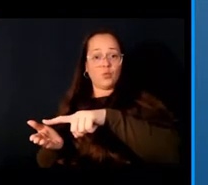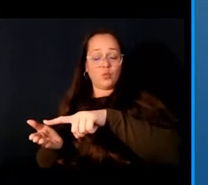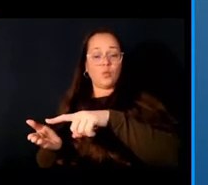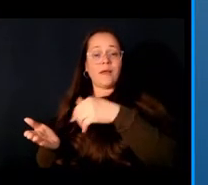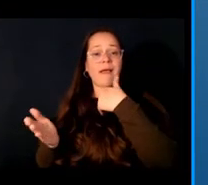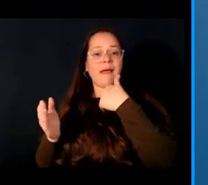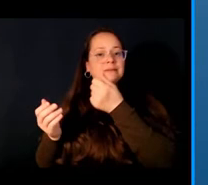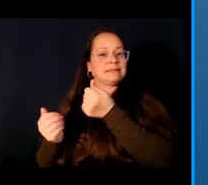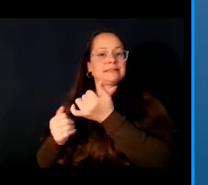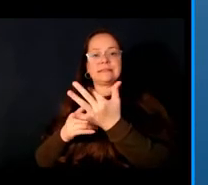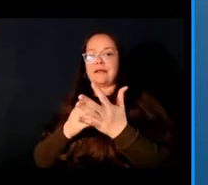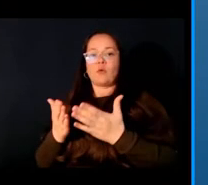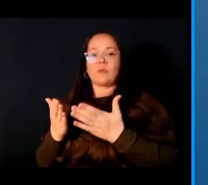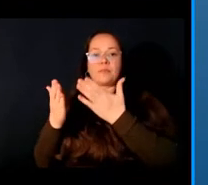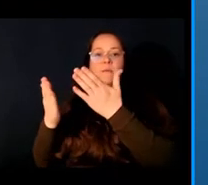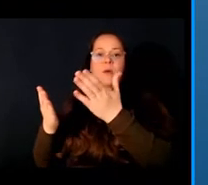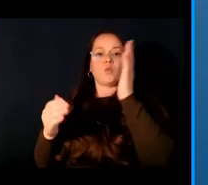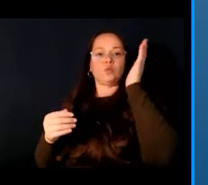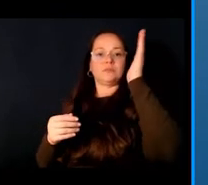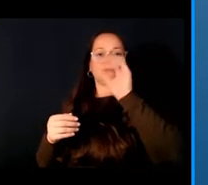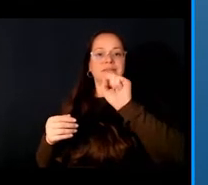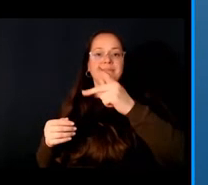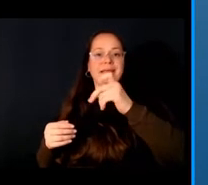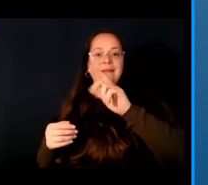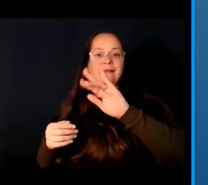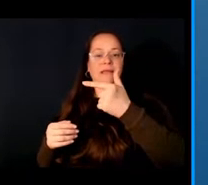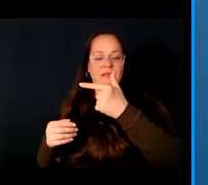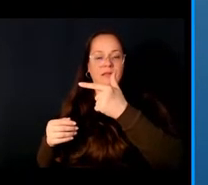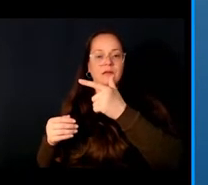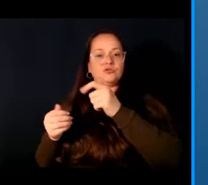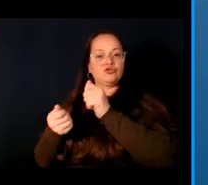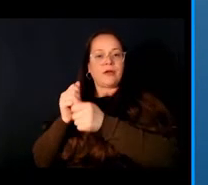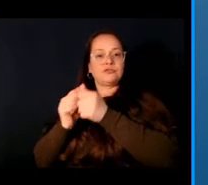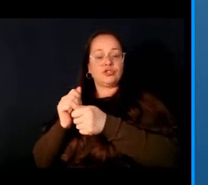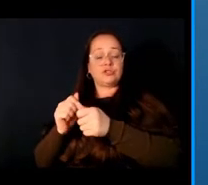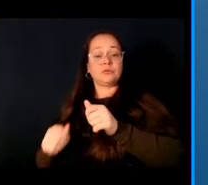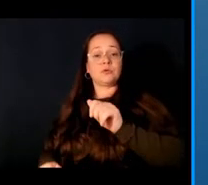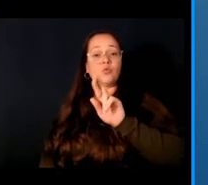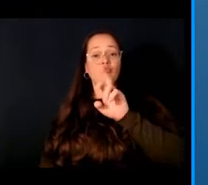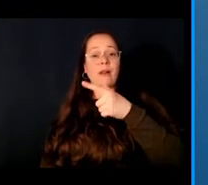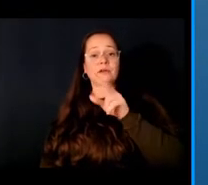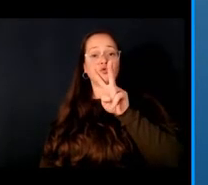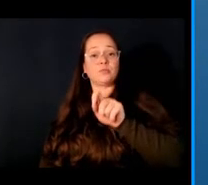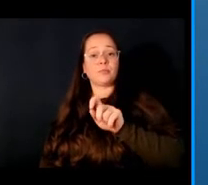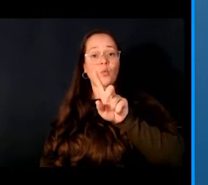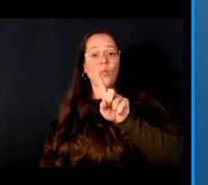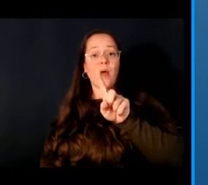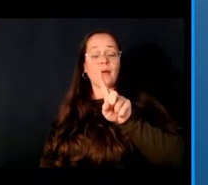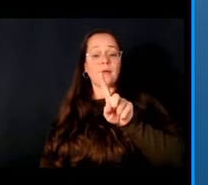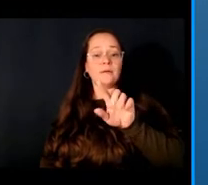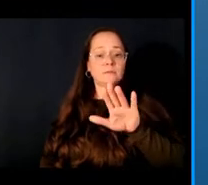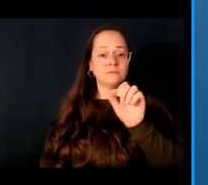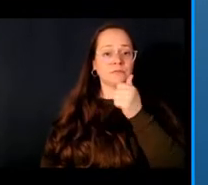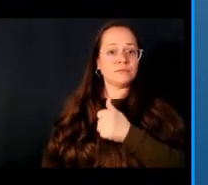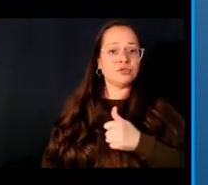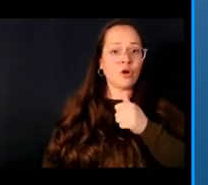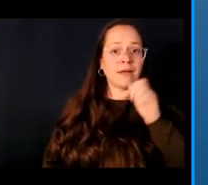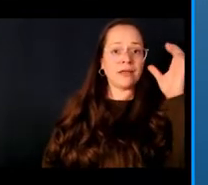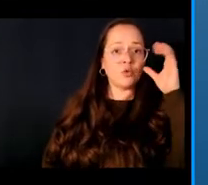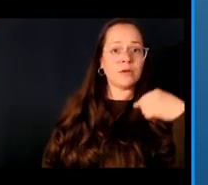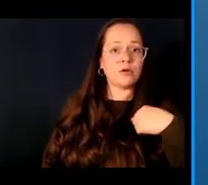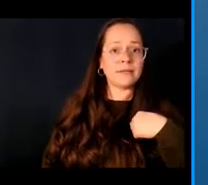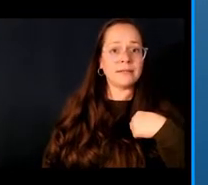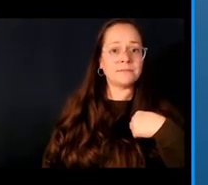proposed housekeeping changes regulation 2.1 oh I'm sorry could you hear me regulation